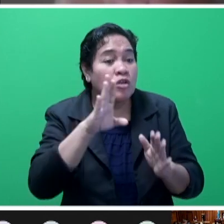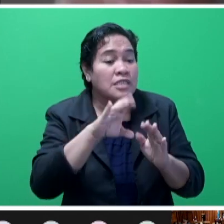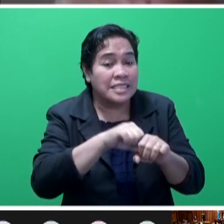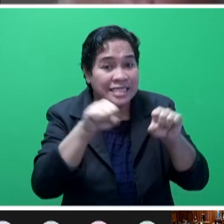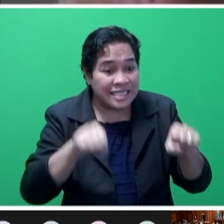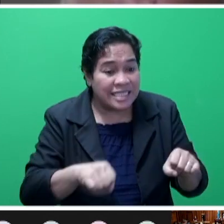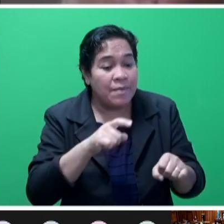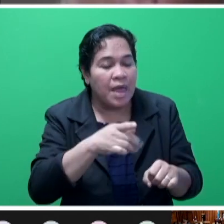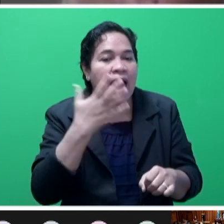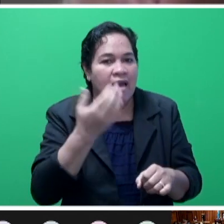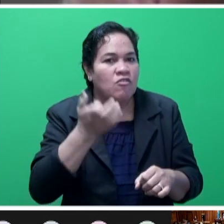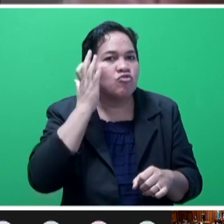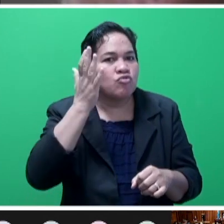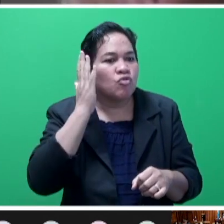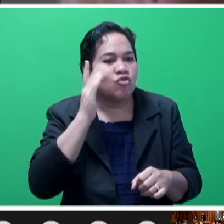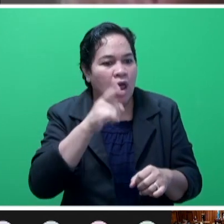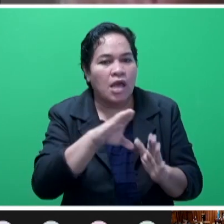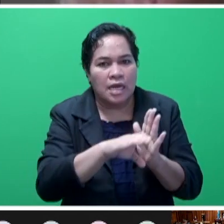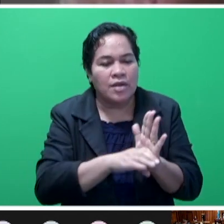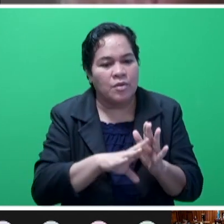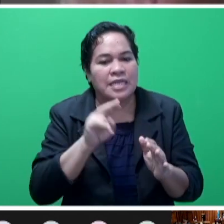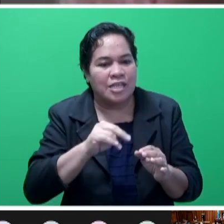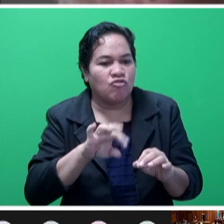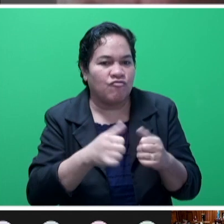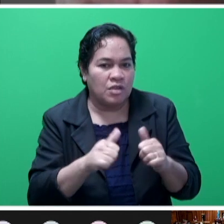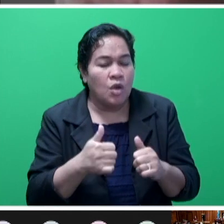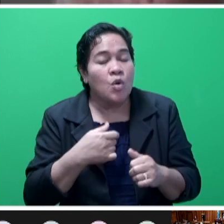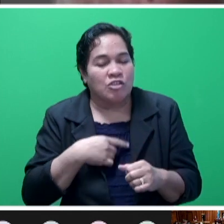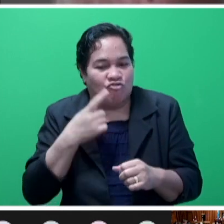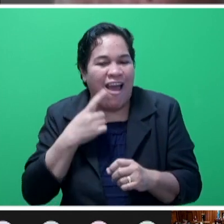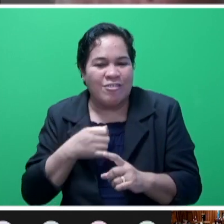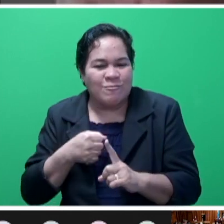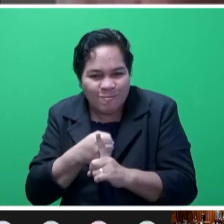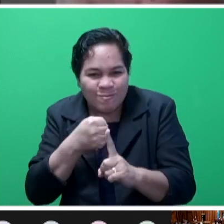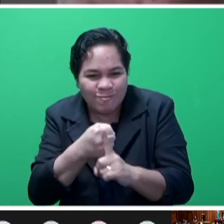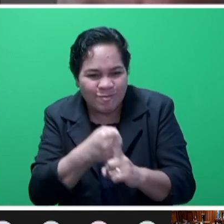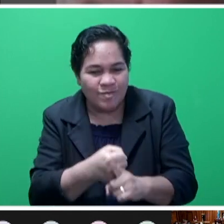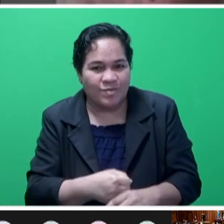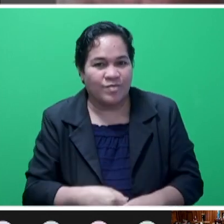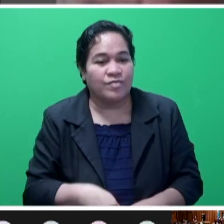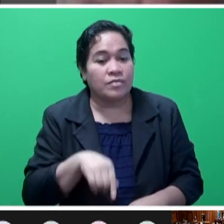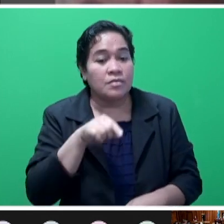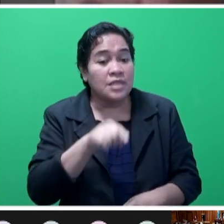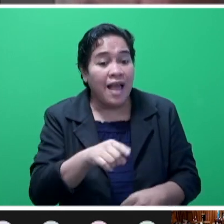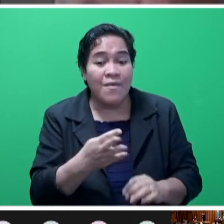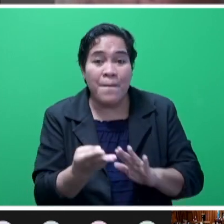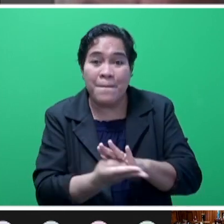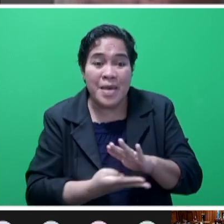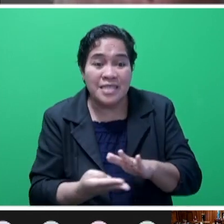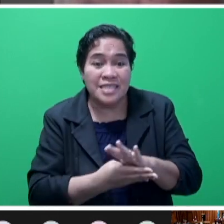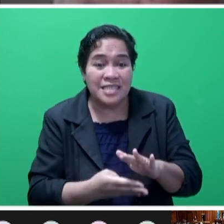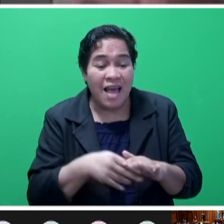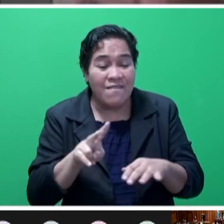to complete. So we are still pursuing that idea, but very basic values education still remains within